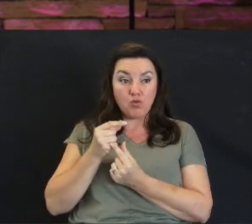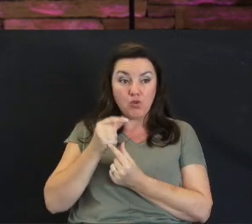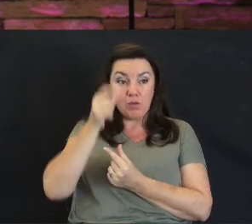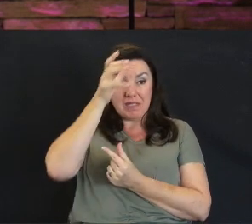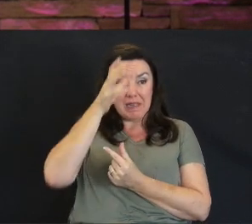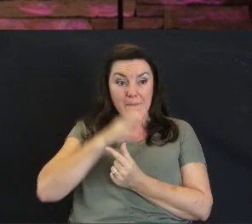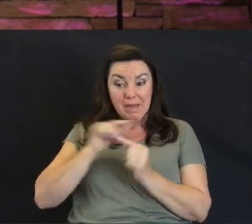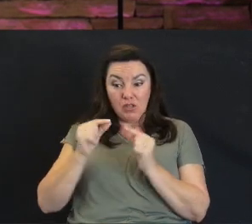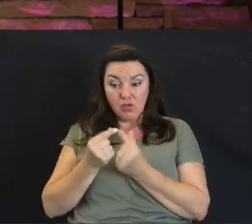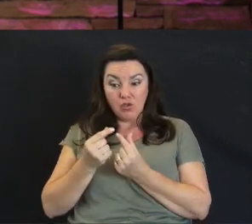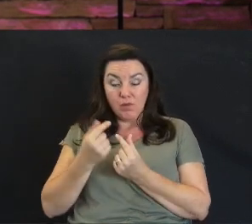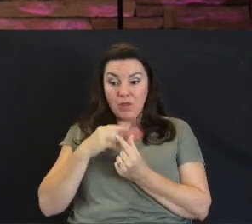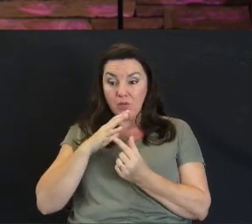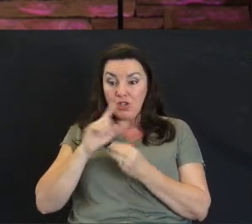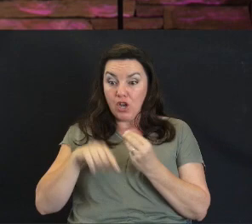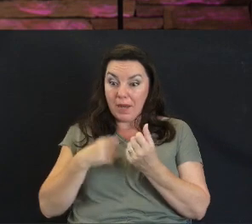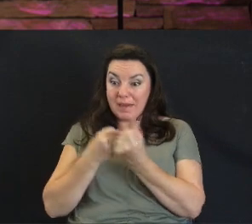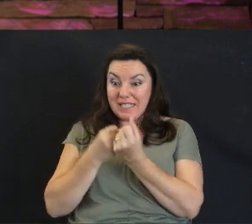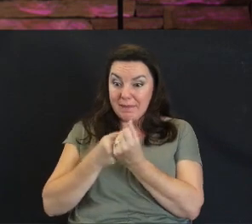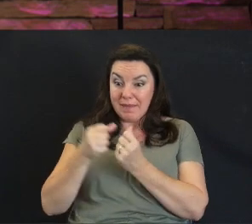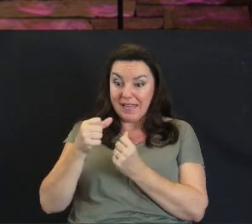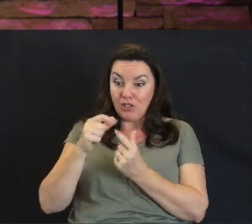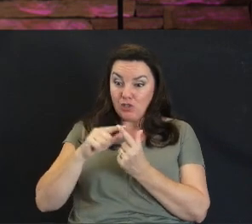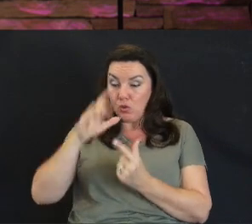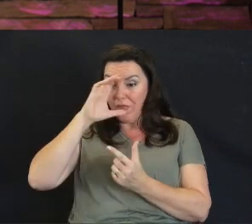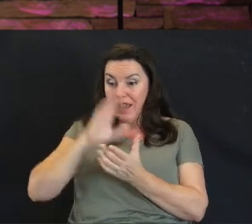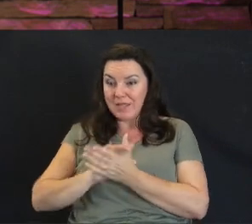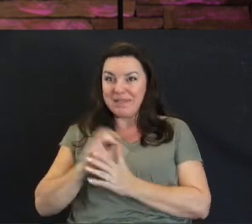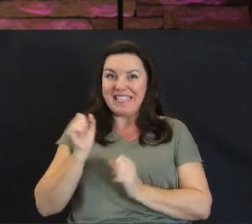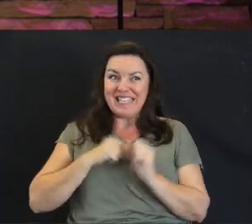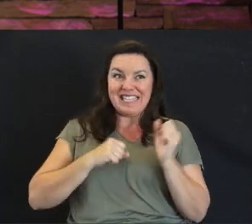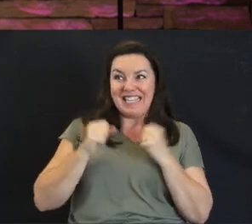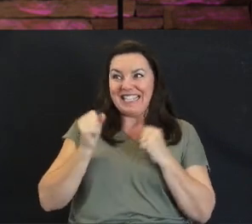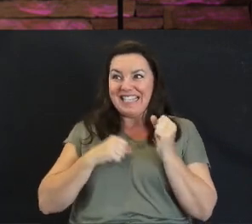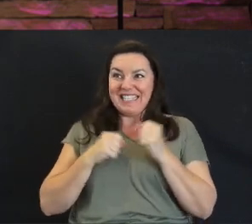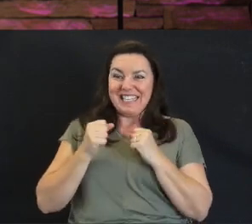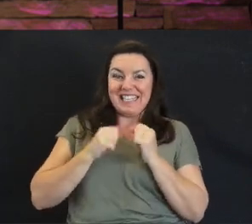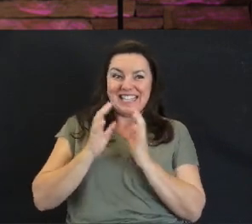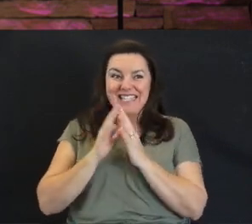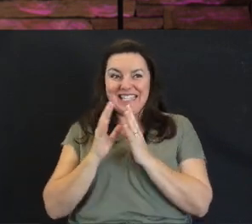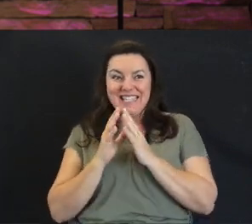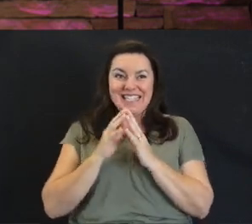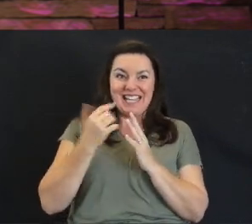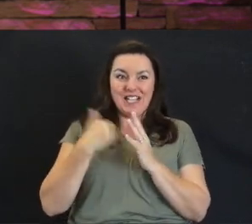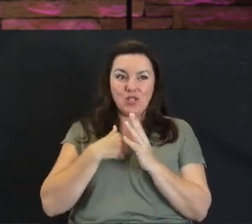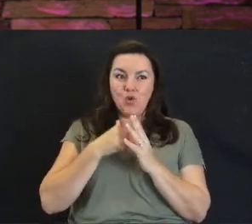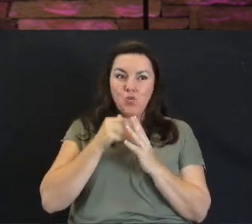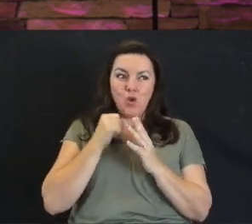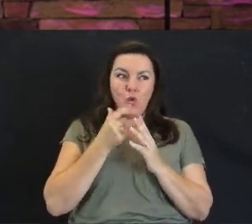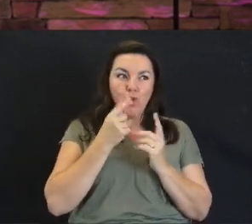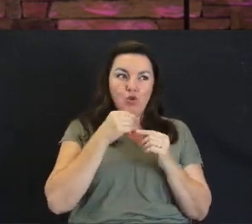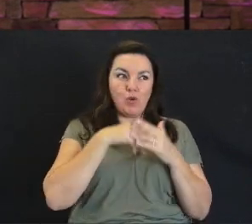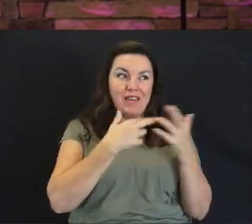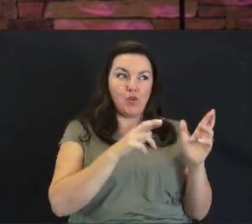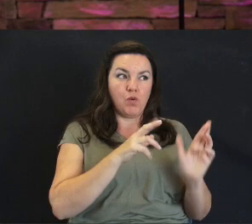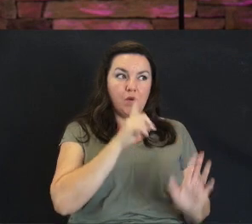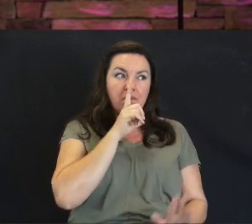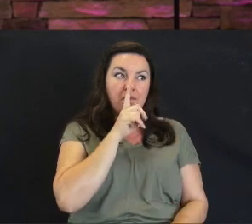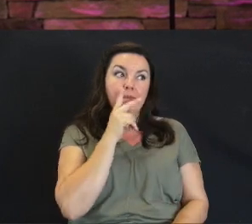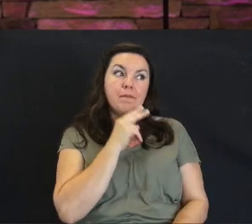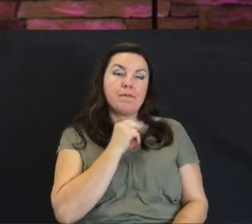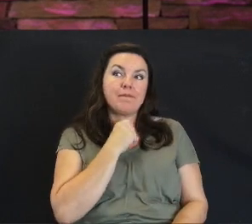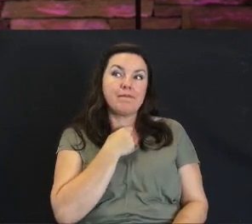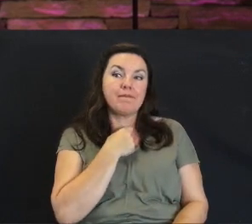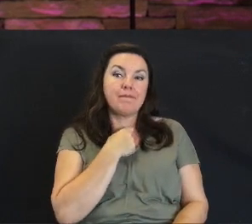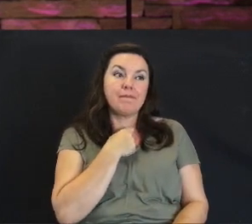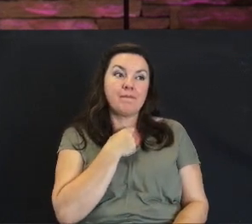submitting To their husbands Comes up We always giggle And go yeah right Yes Yeah Yeah We won't do it When you're in the room Mind you But the